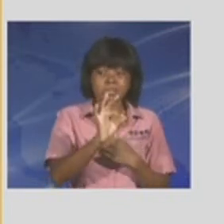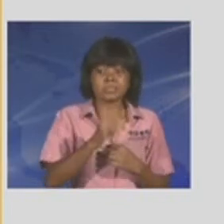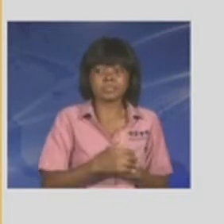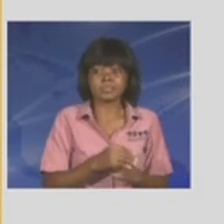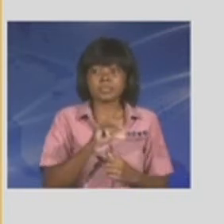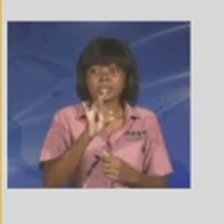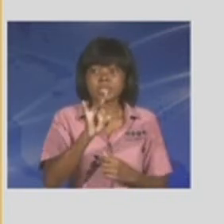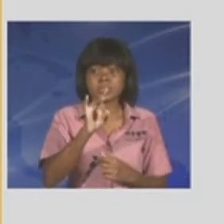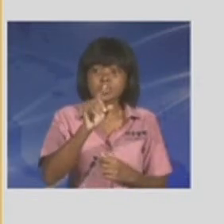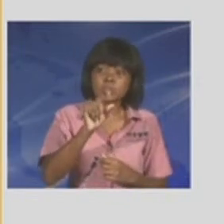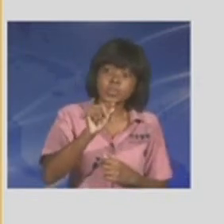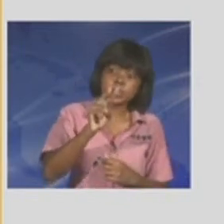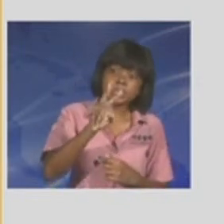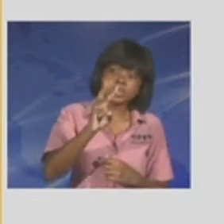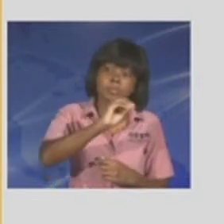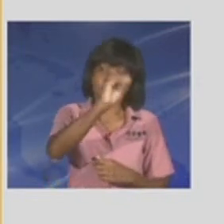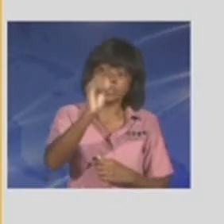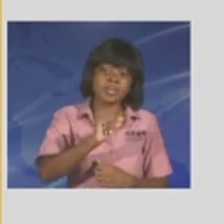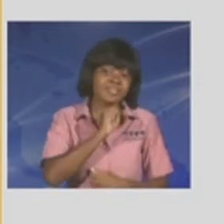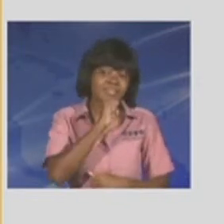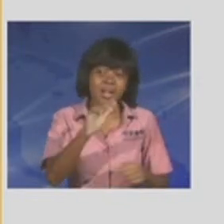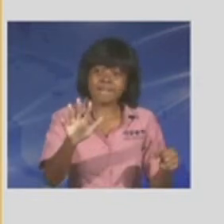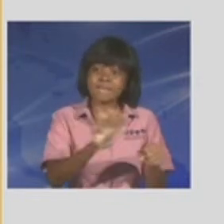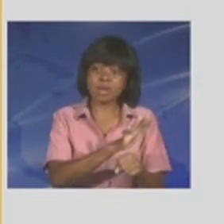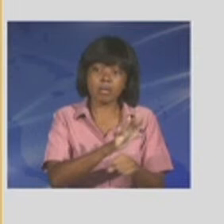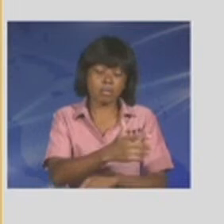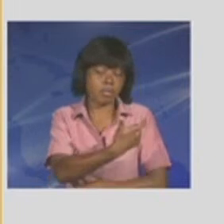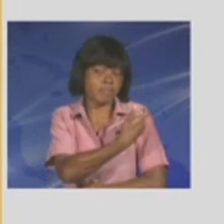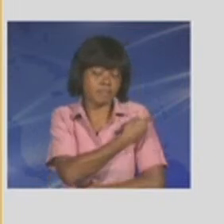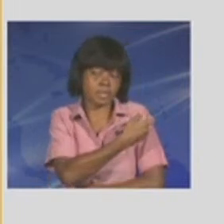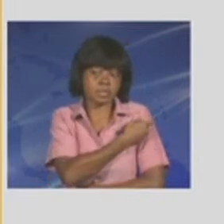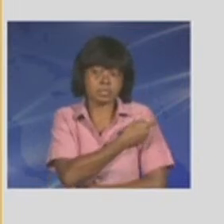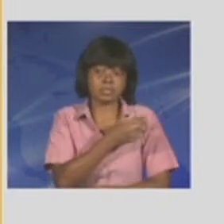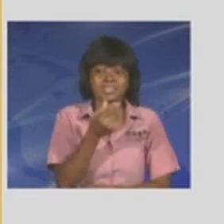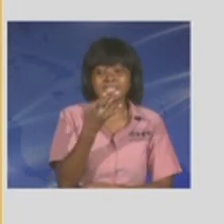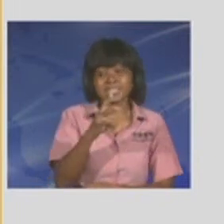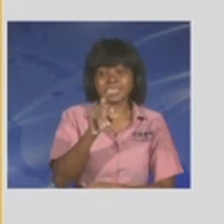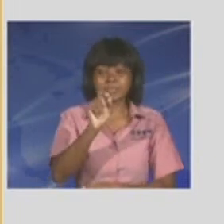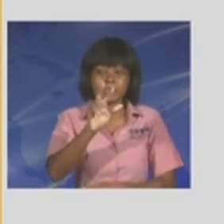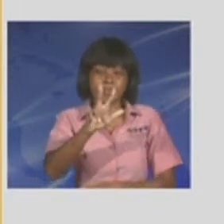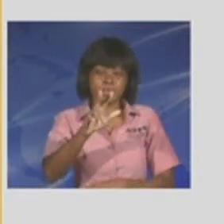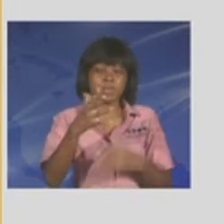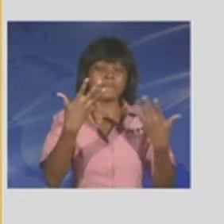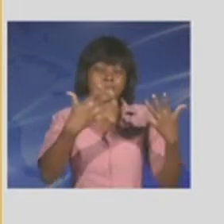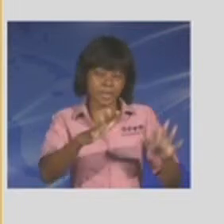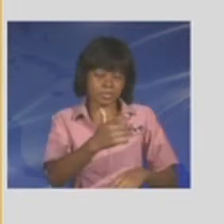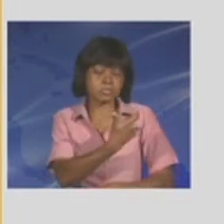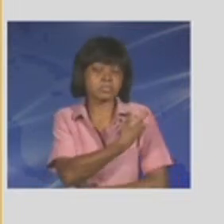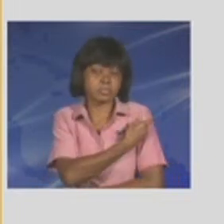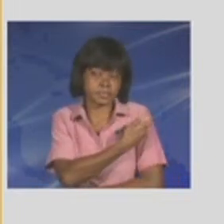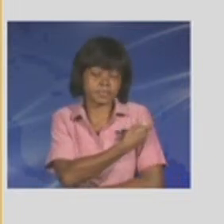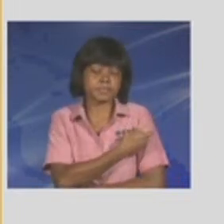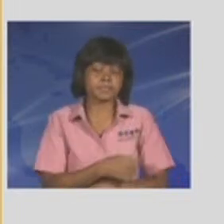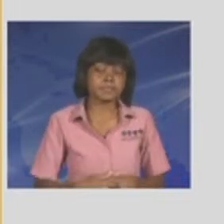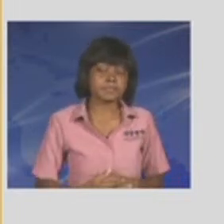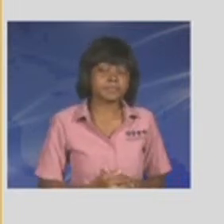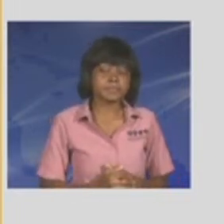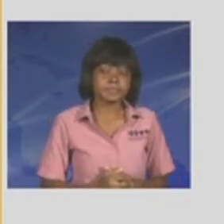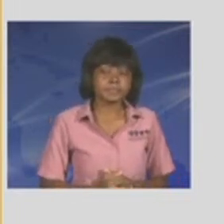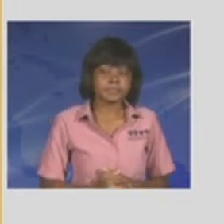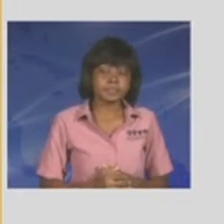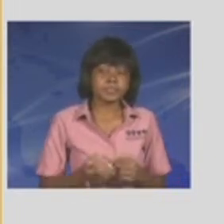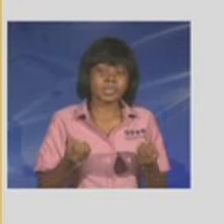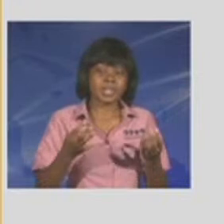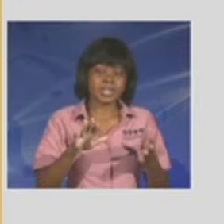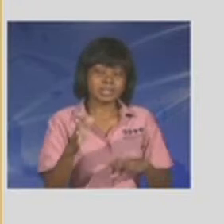been fully vaccinated, 17.3 fully vaccinated at the time of admission or during their course of their stay. Total deaths by